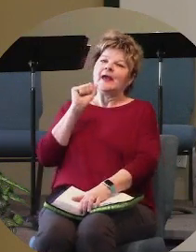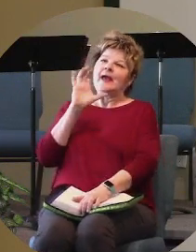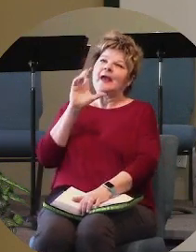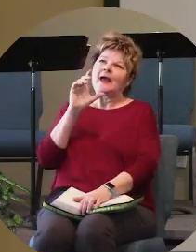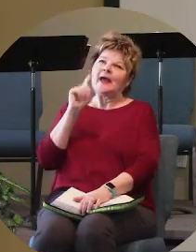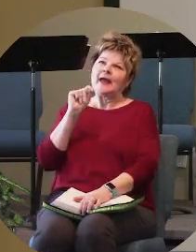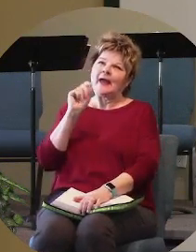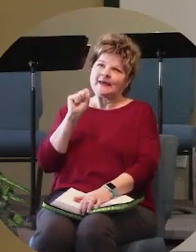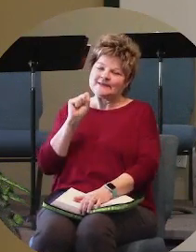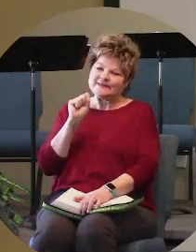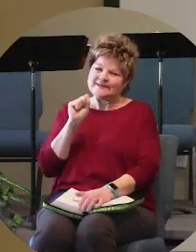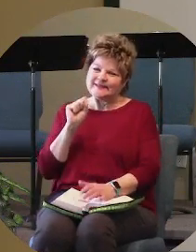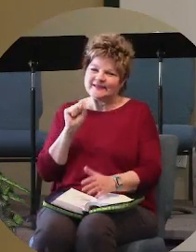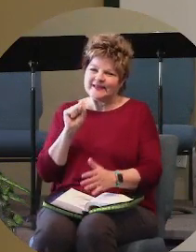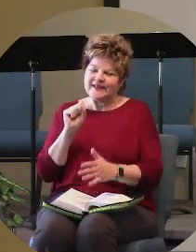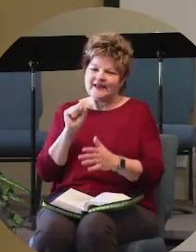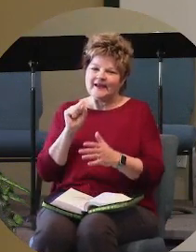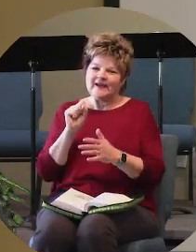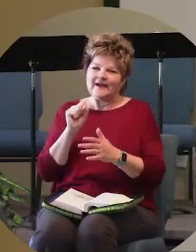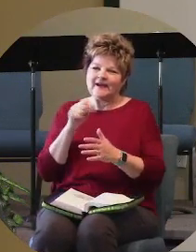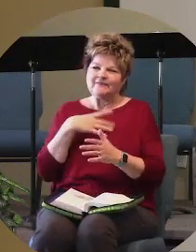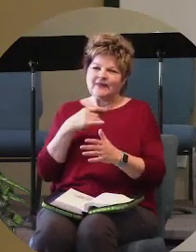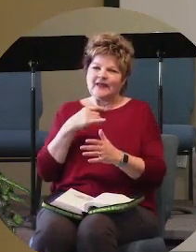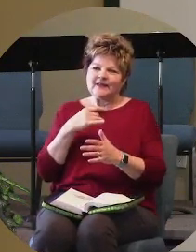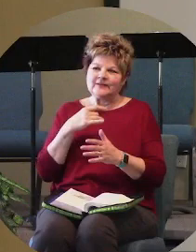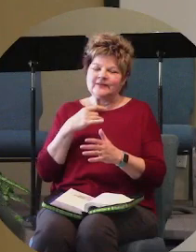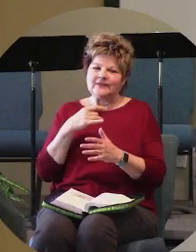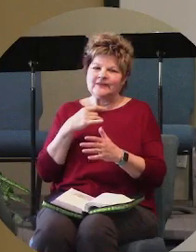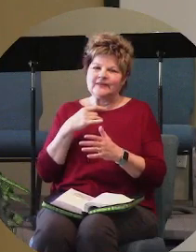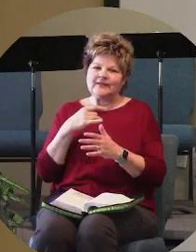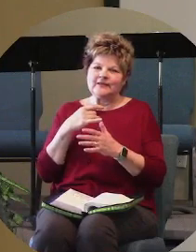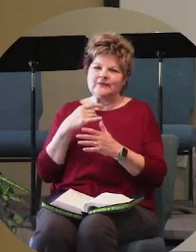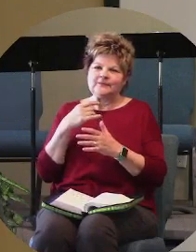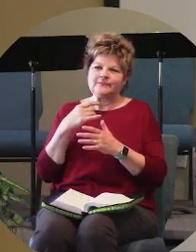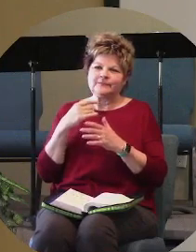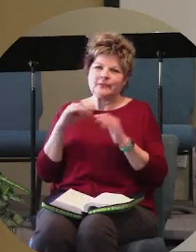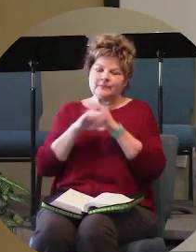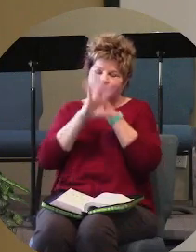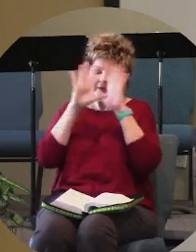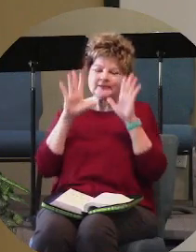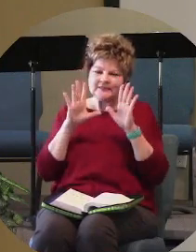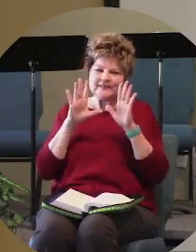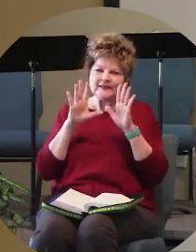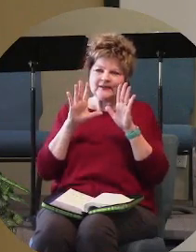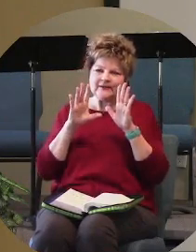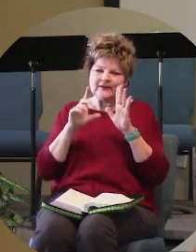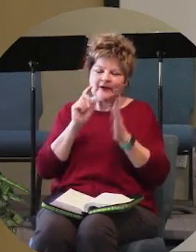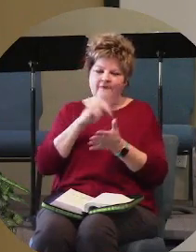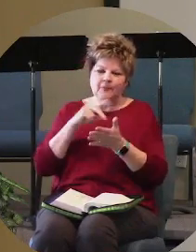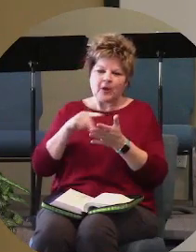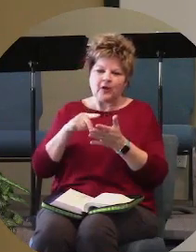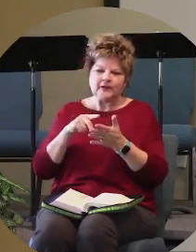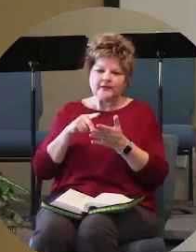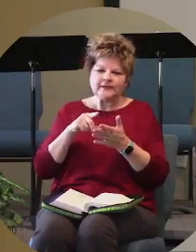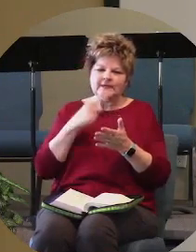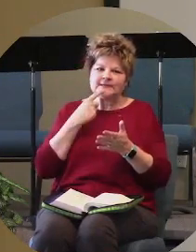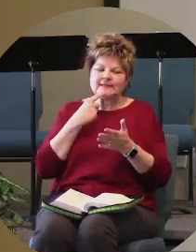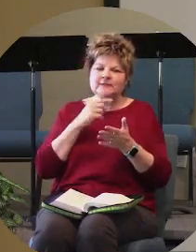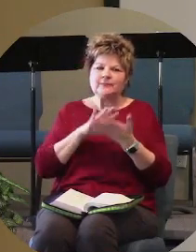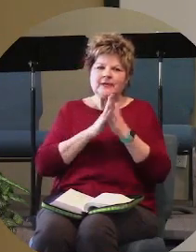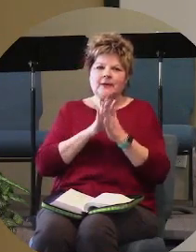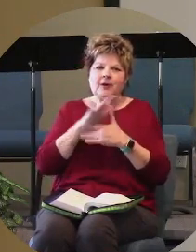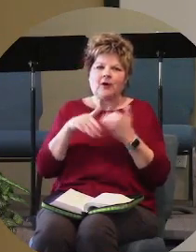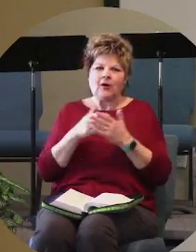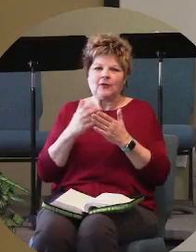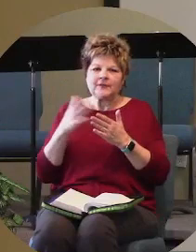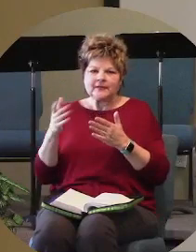transparency of the Apostle Paul. I mean, his one phrase is, be all things for all people, and he lived